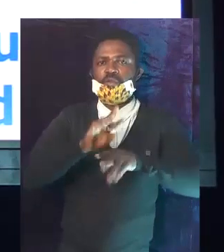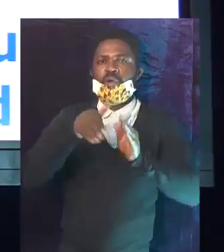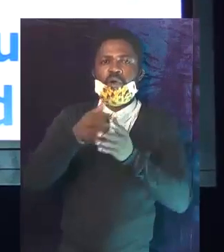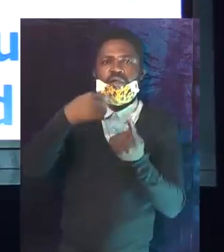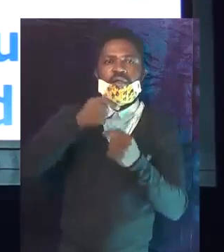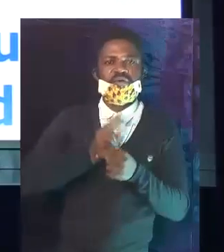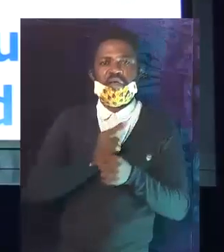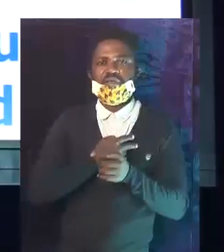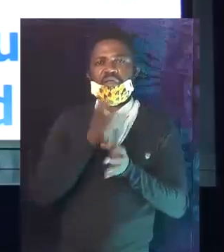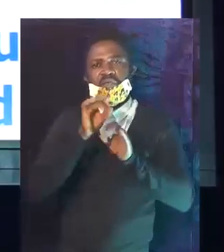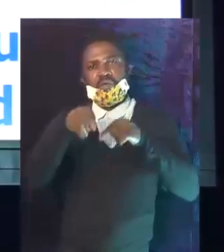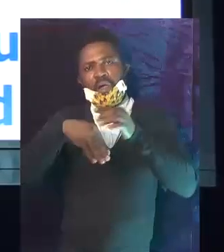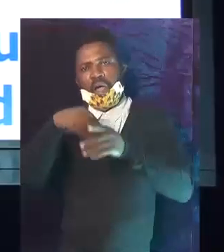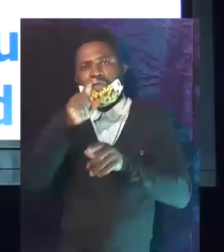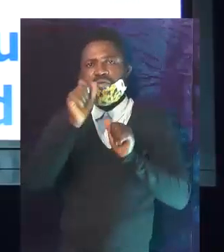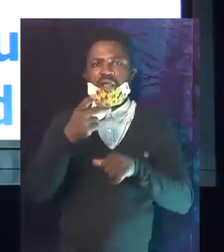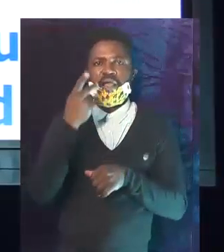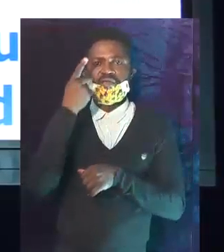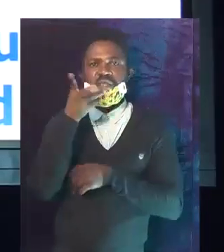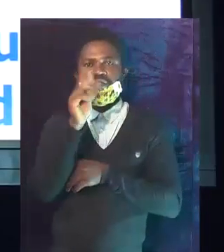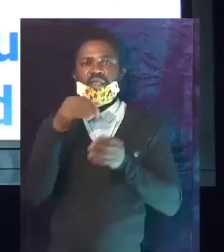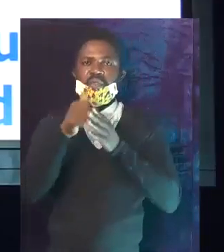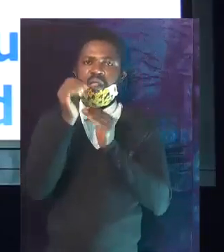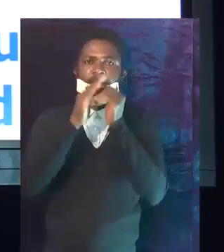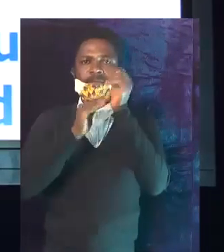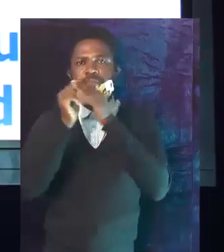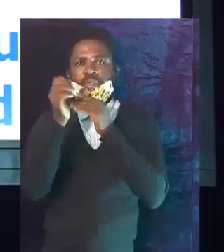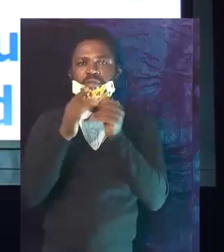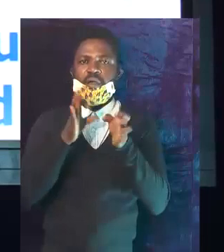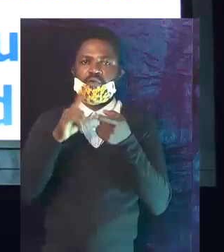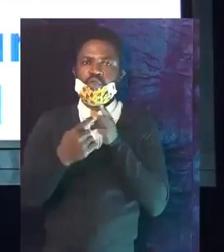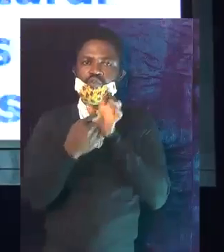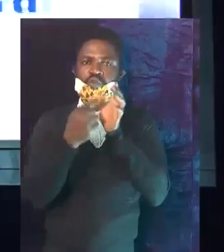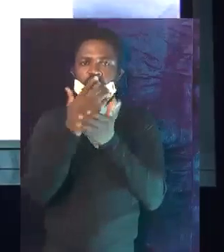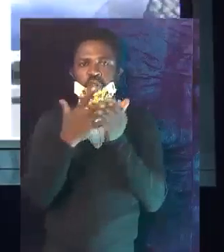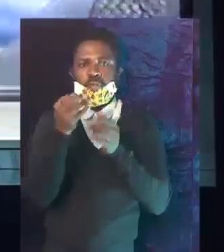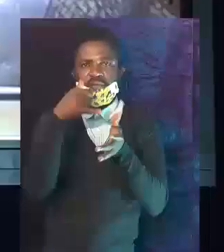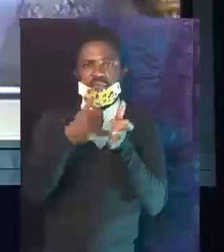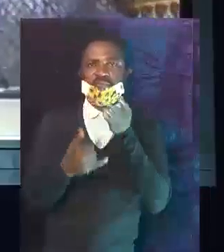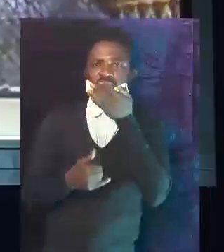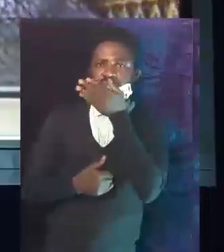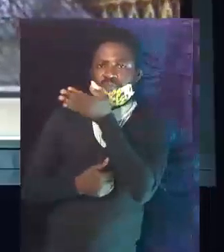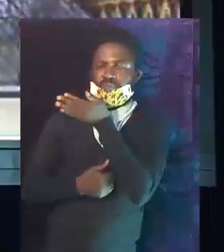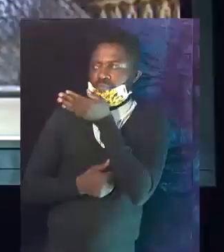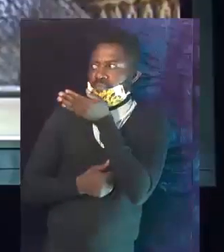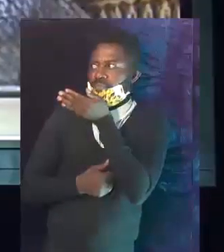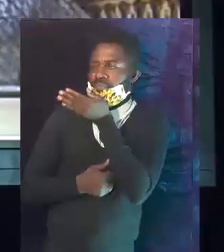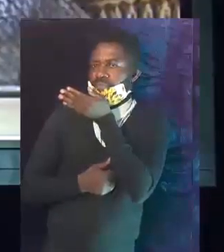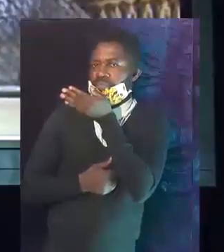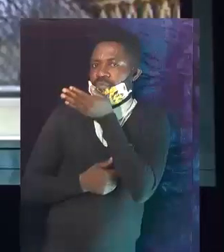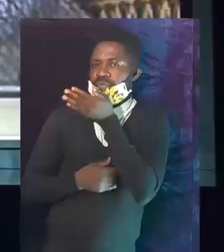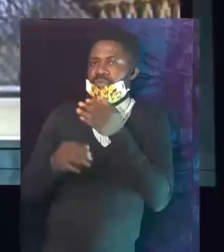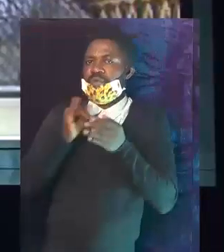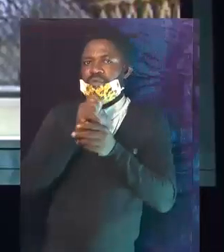for excursions, you can see them in architectural buildings. I'll show you some of this now. This is